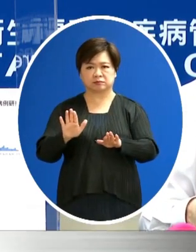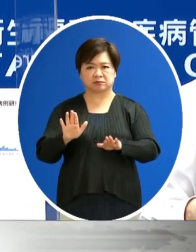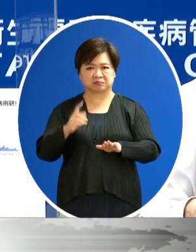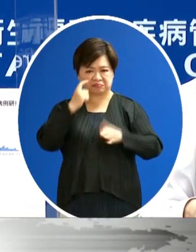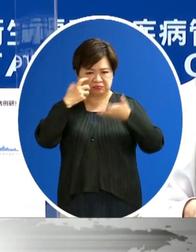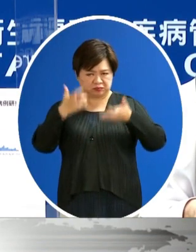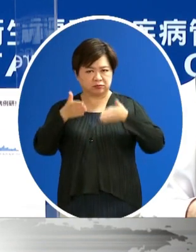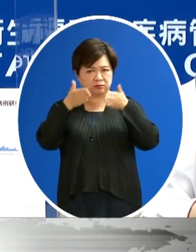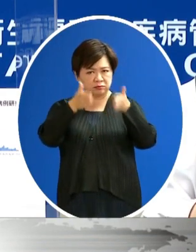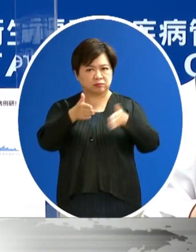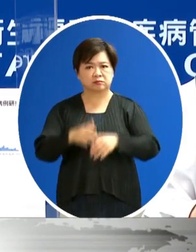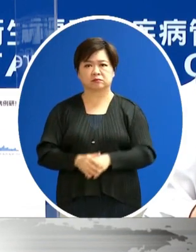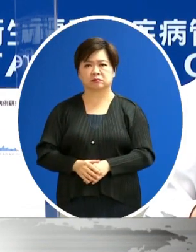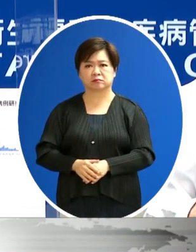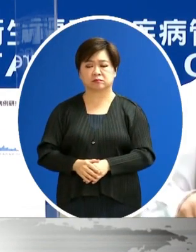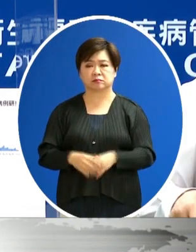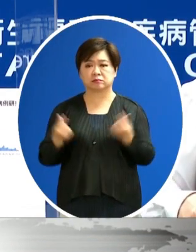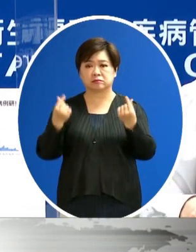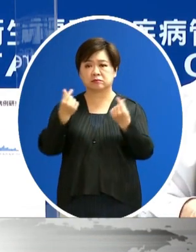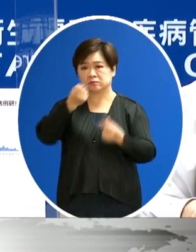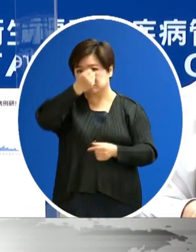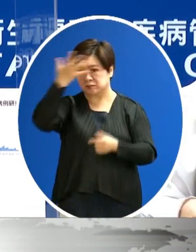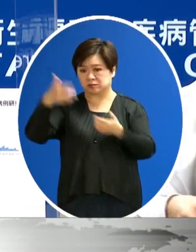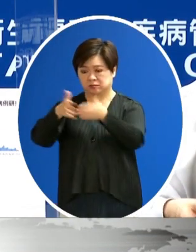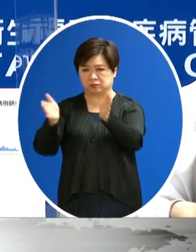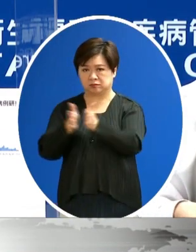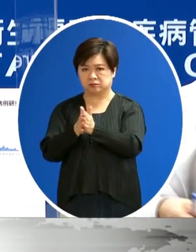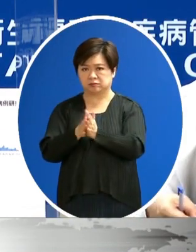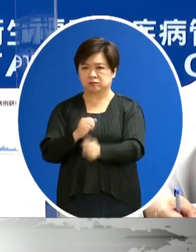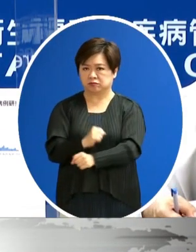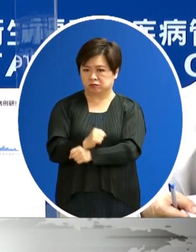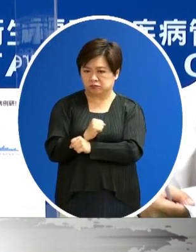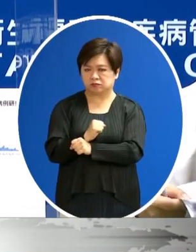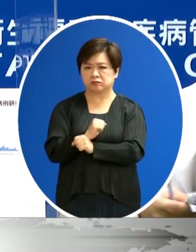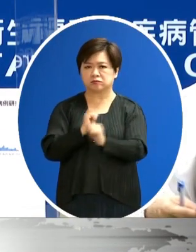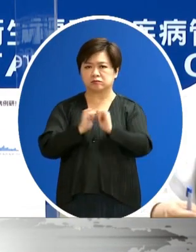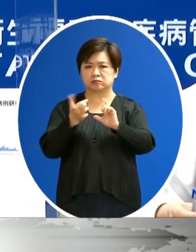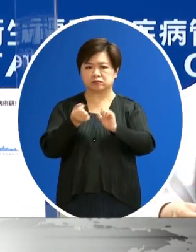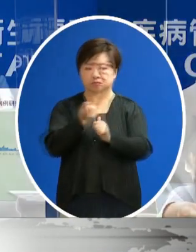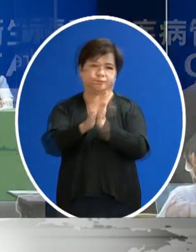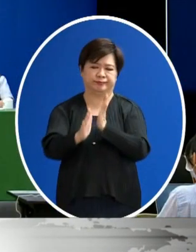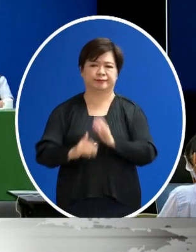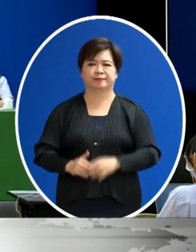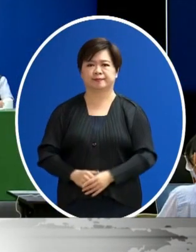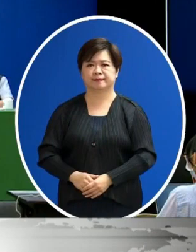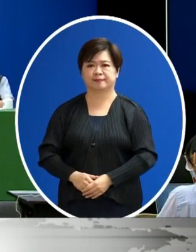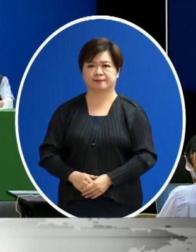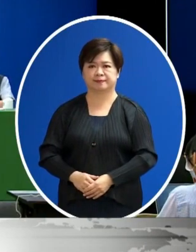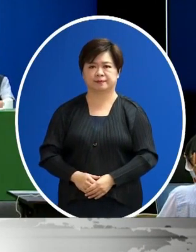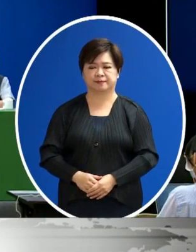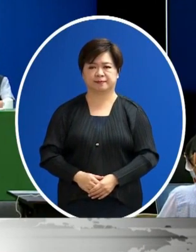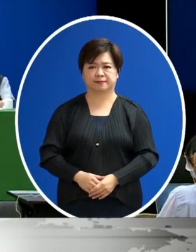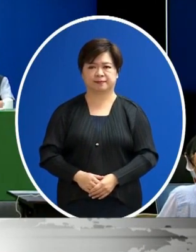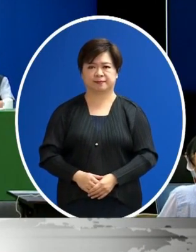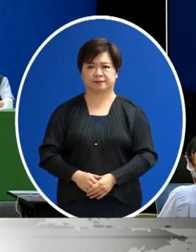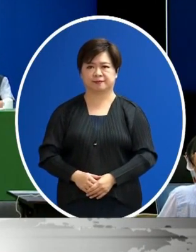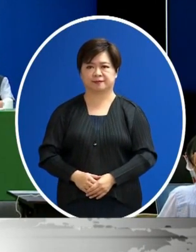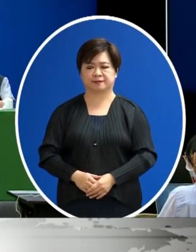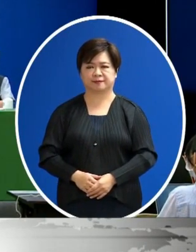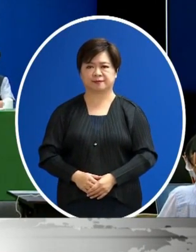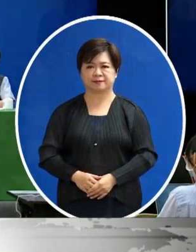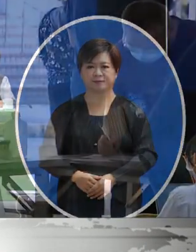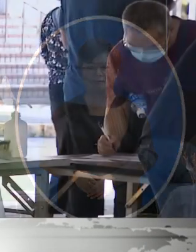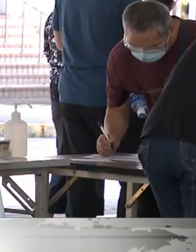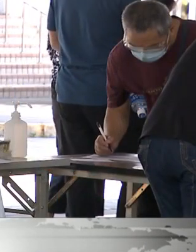to promote key COVID guidelines among younger people and to strengthen safeguards against community transmission. Between July 4th and